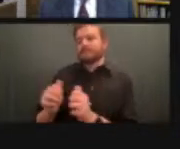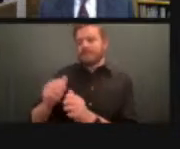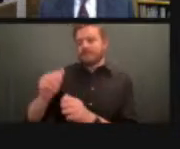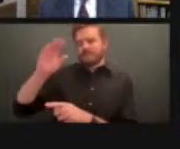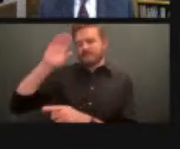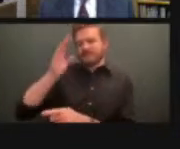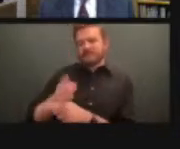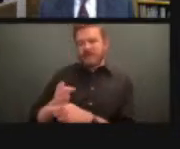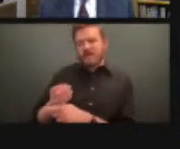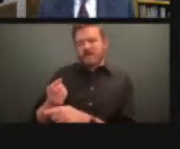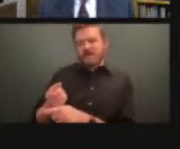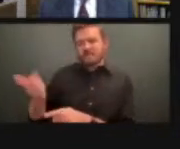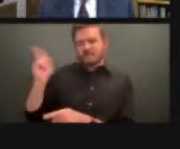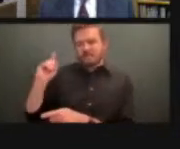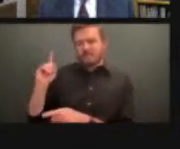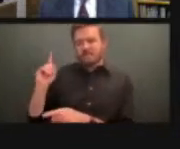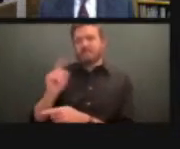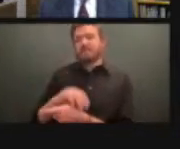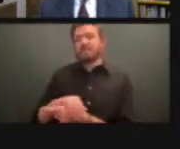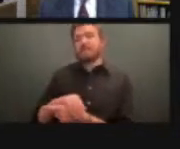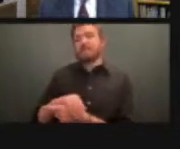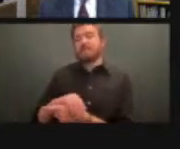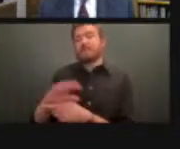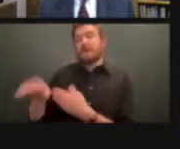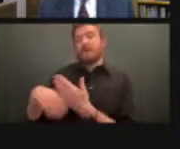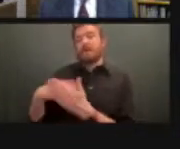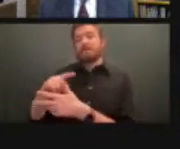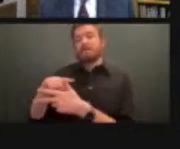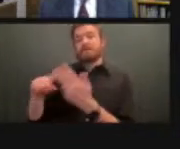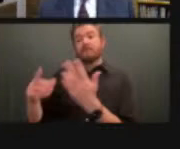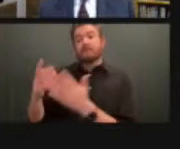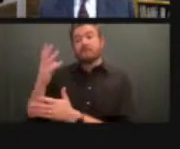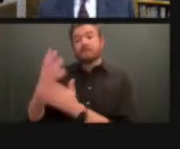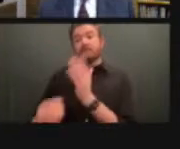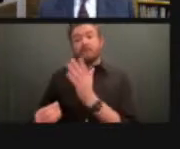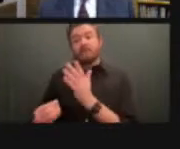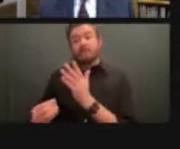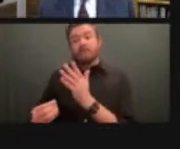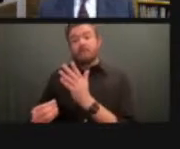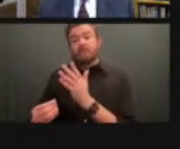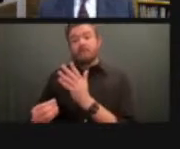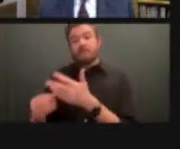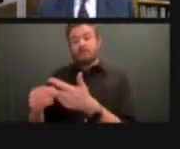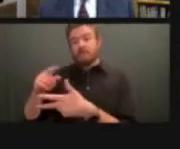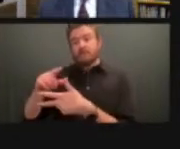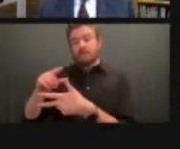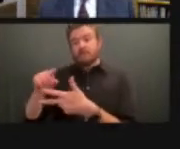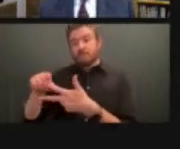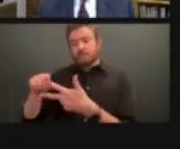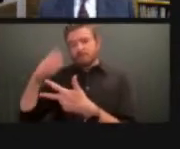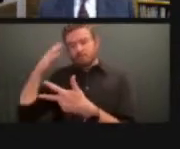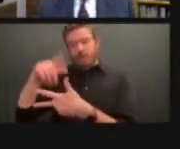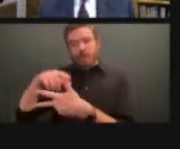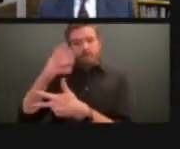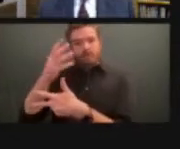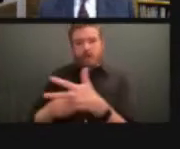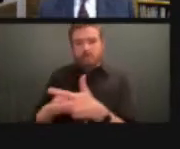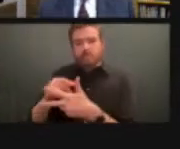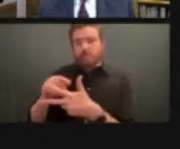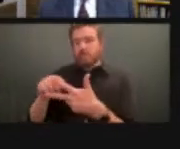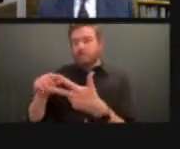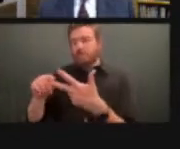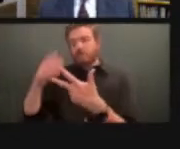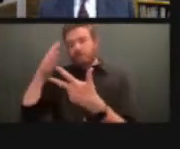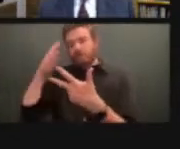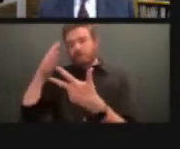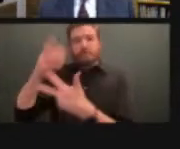knew that the other had passed, just by the way it worked out. And sadly, his grandmother had pretty severe dementia at the end. So the